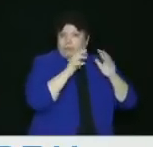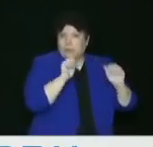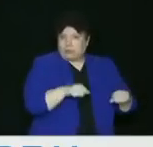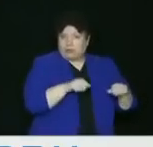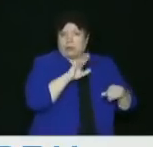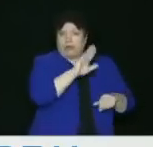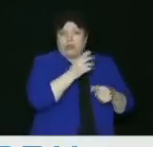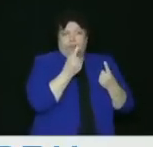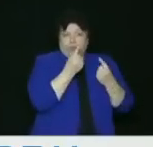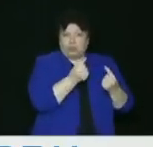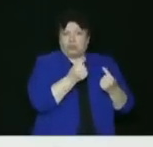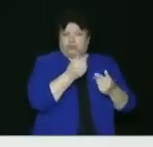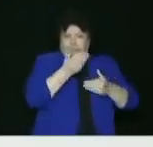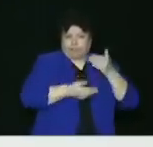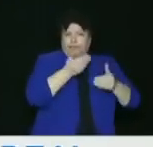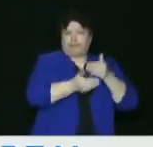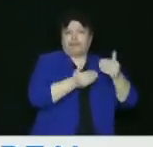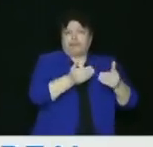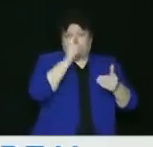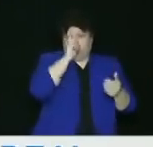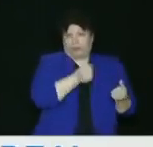things done for Canadians.